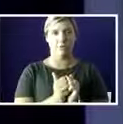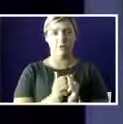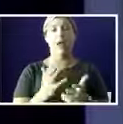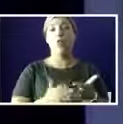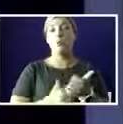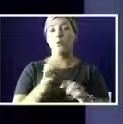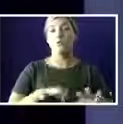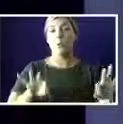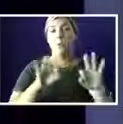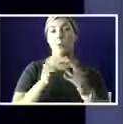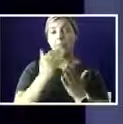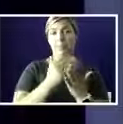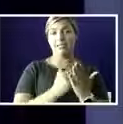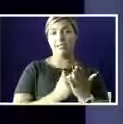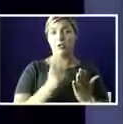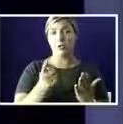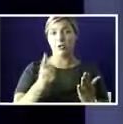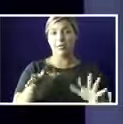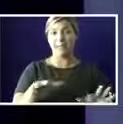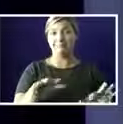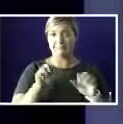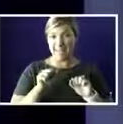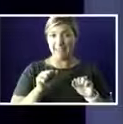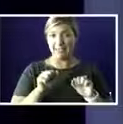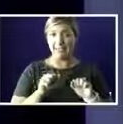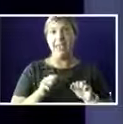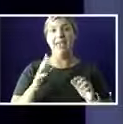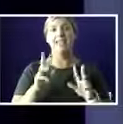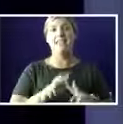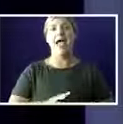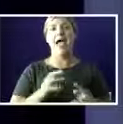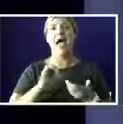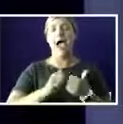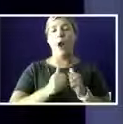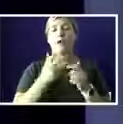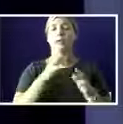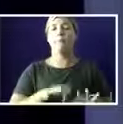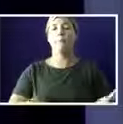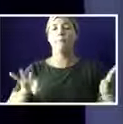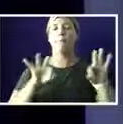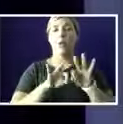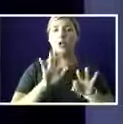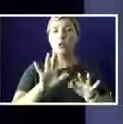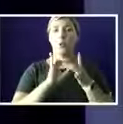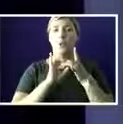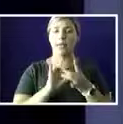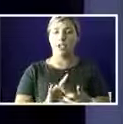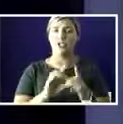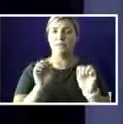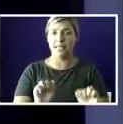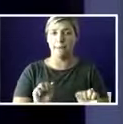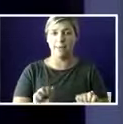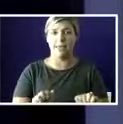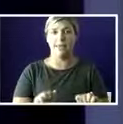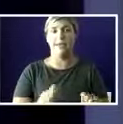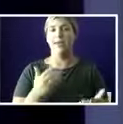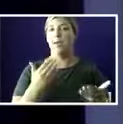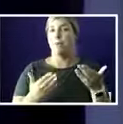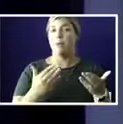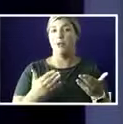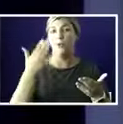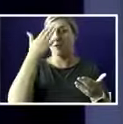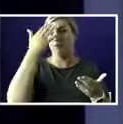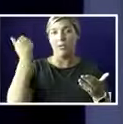from the past 13 years is the value of relationships, because you might forget an equation, but you cannot erase a